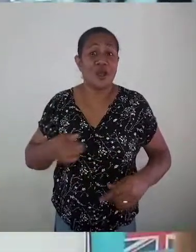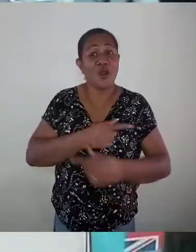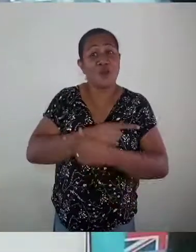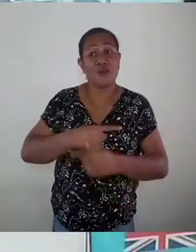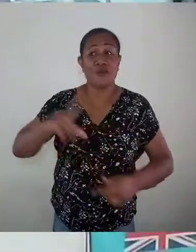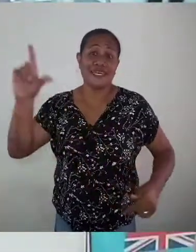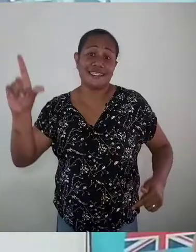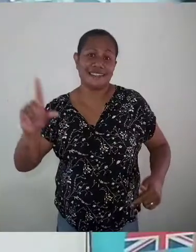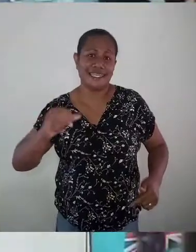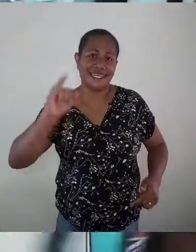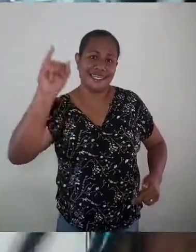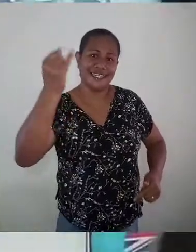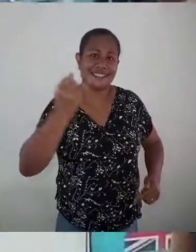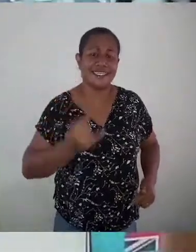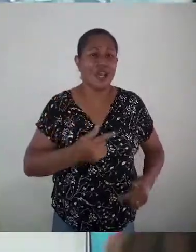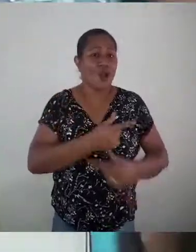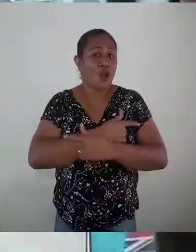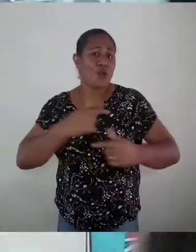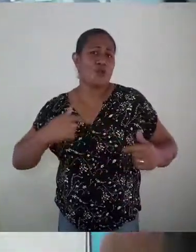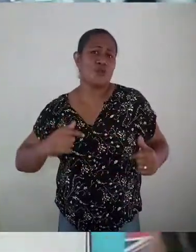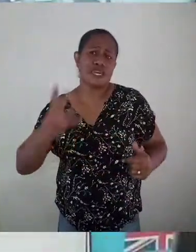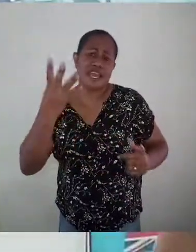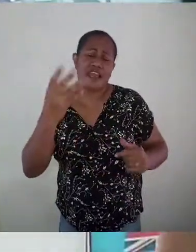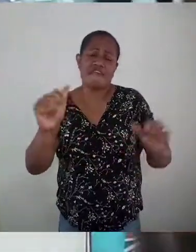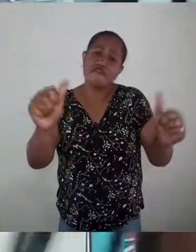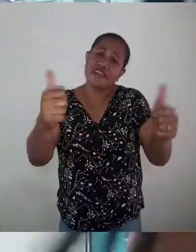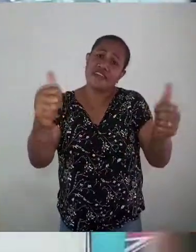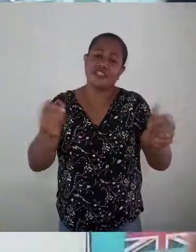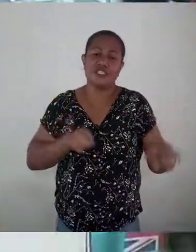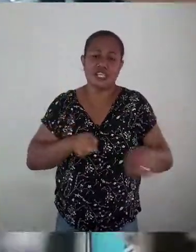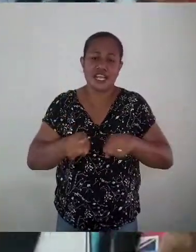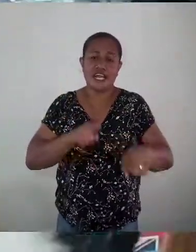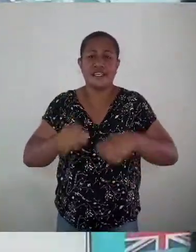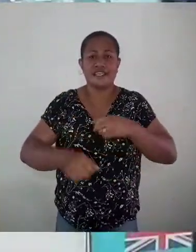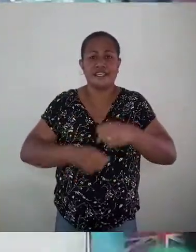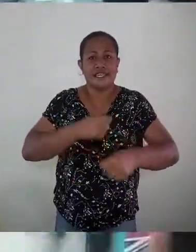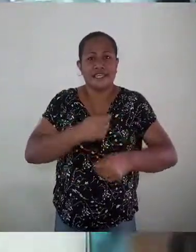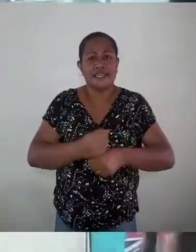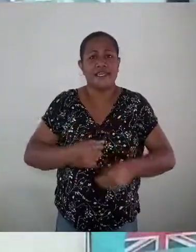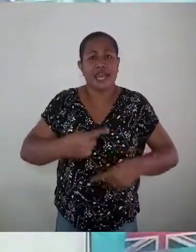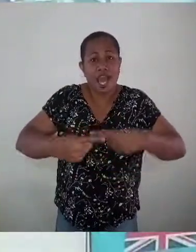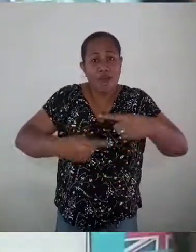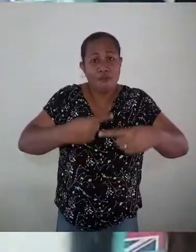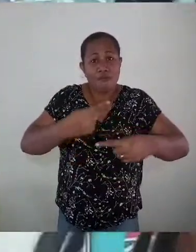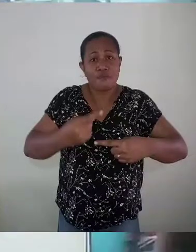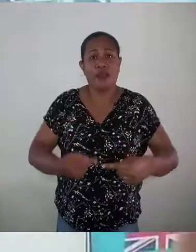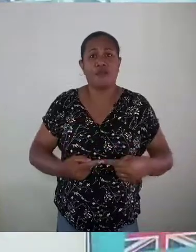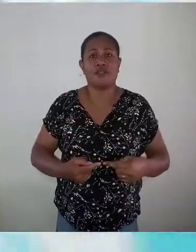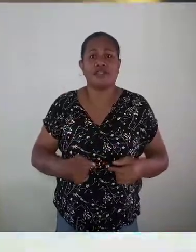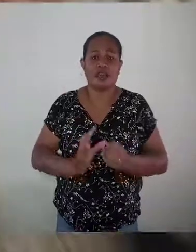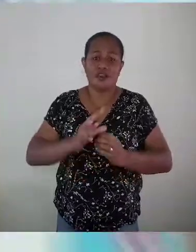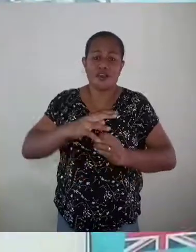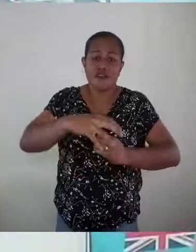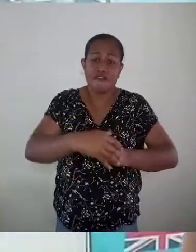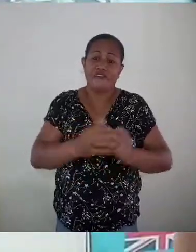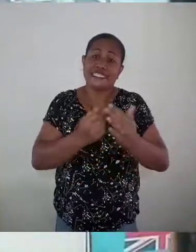it. We finished learning about the four COVID safety